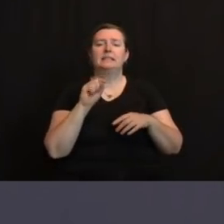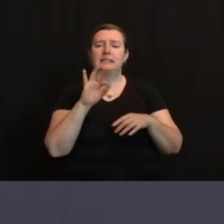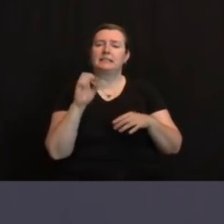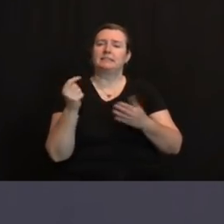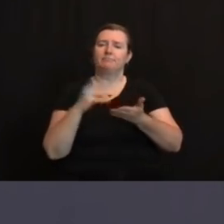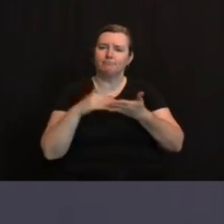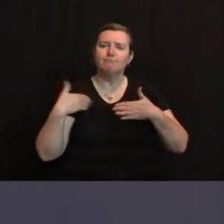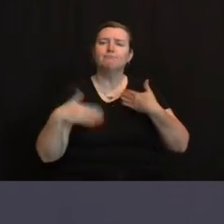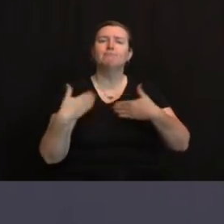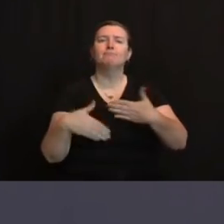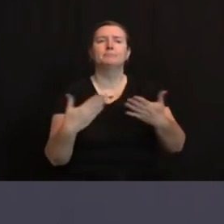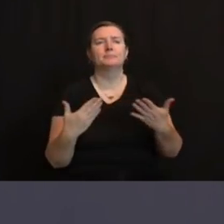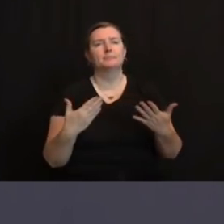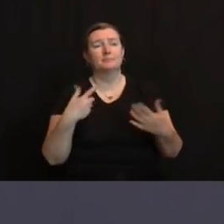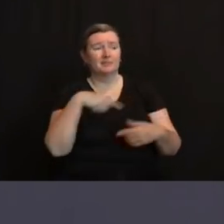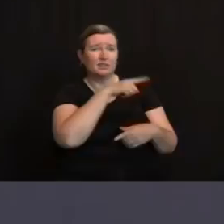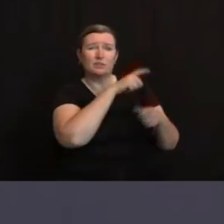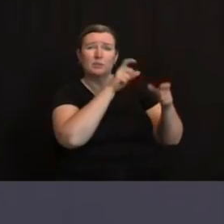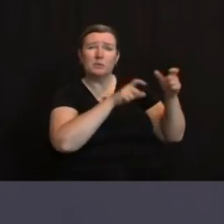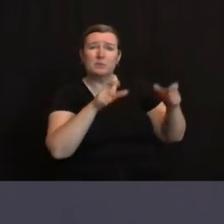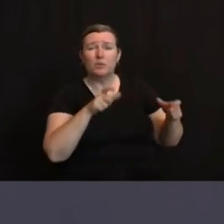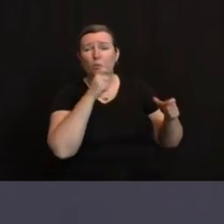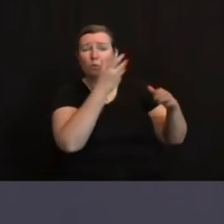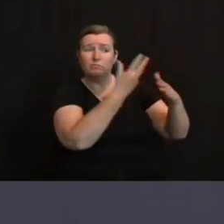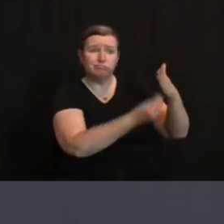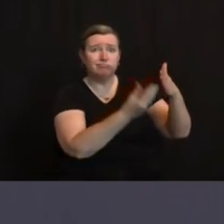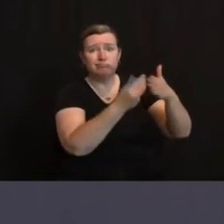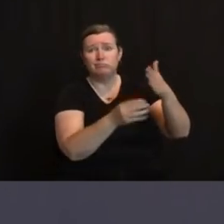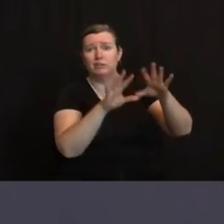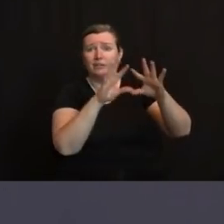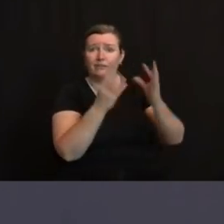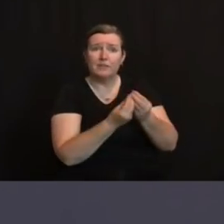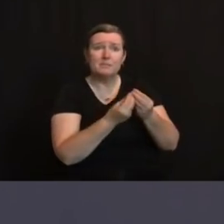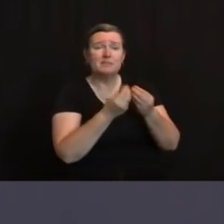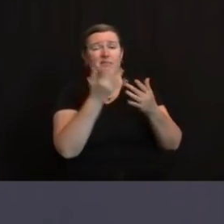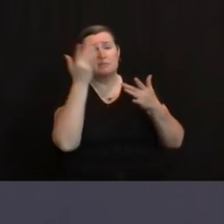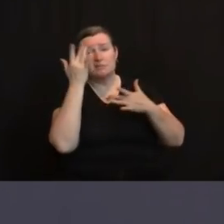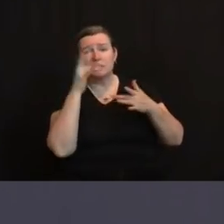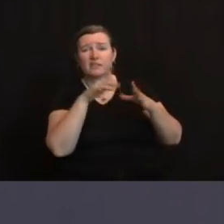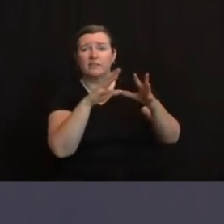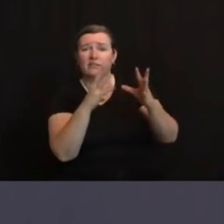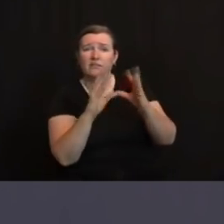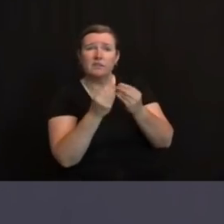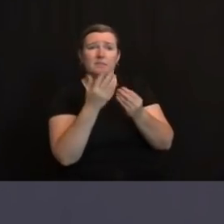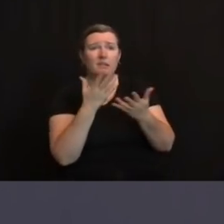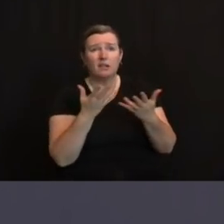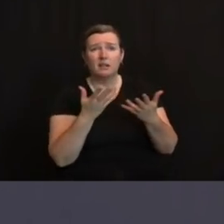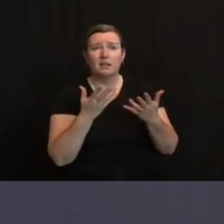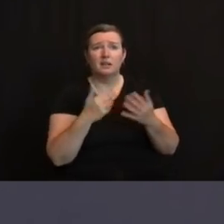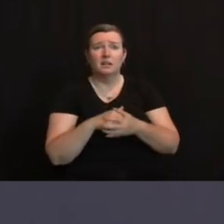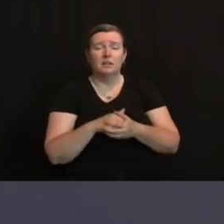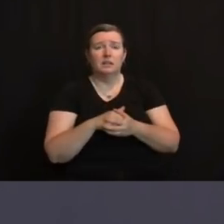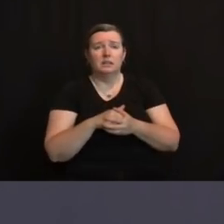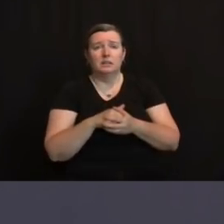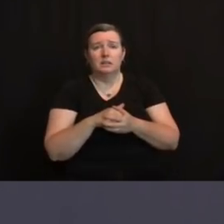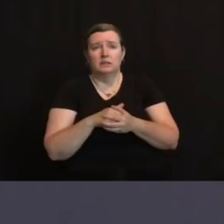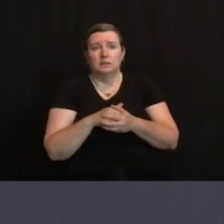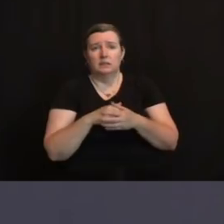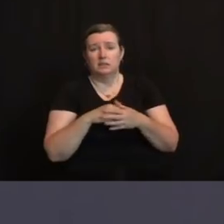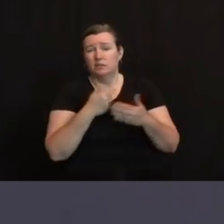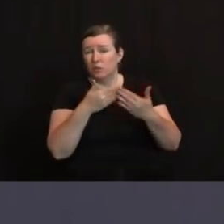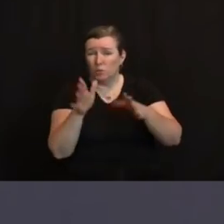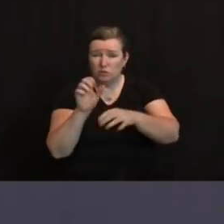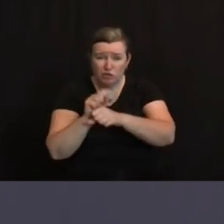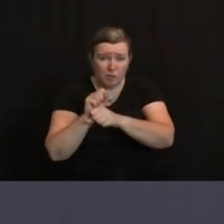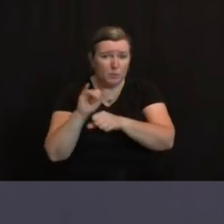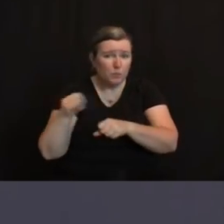had fatalities in their families or sickness in their families, but for the folks who have lost their jobs or that gym